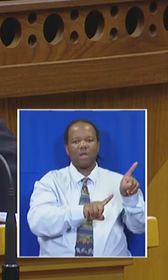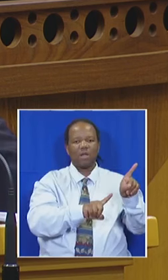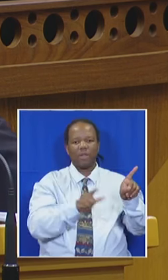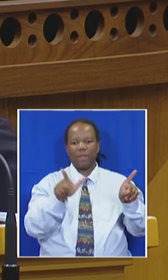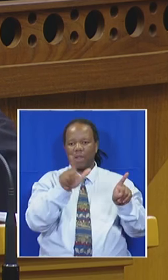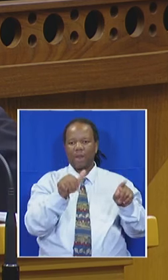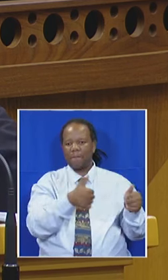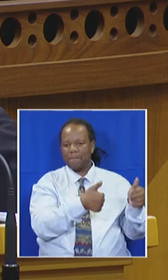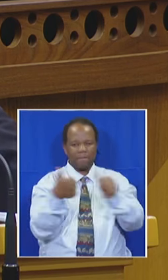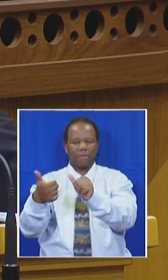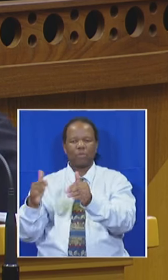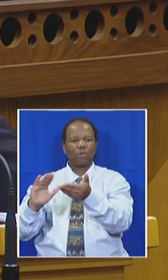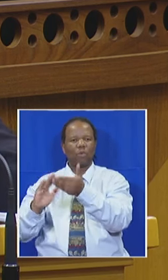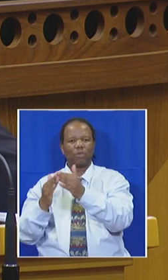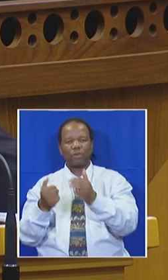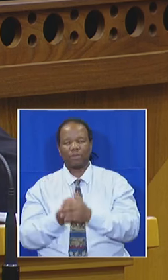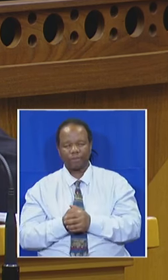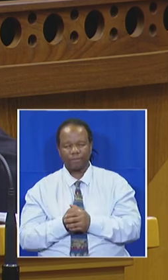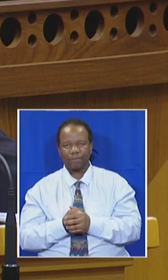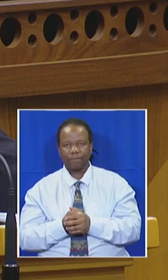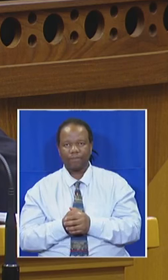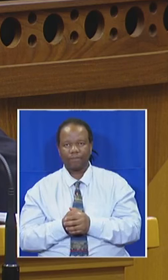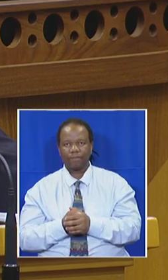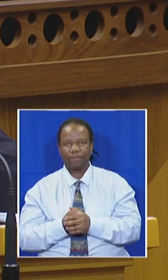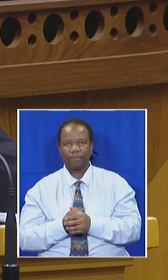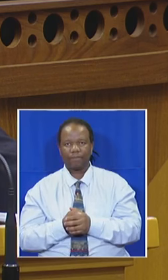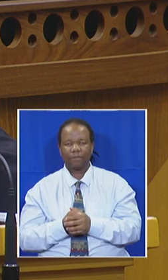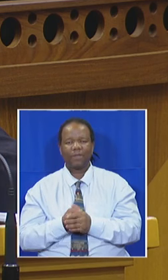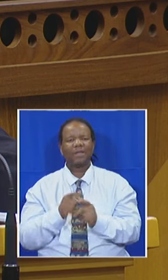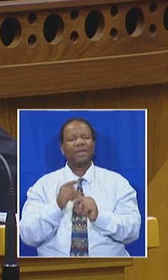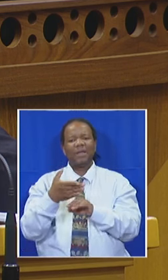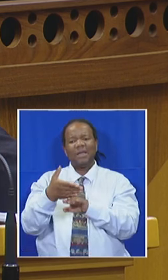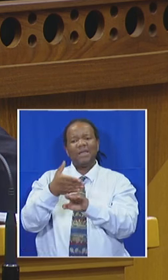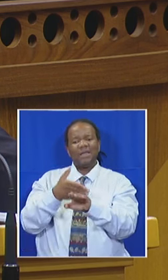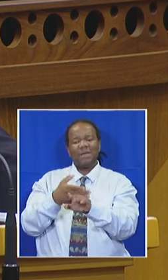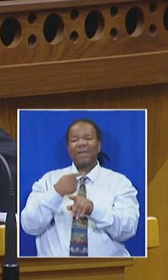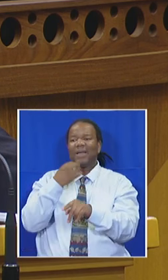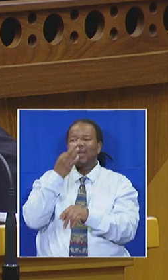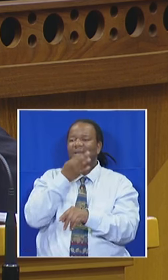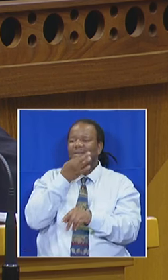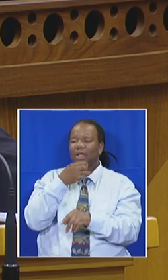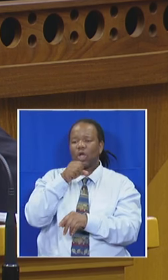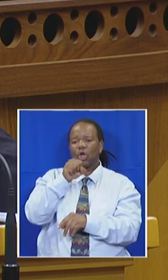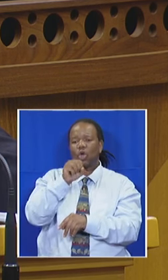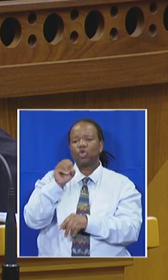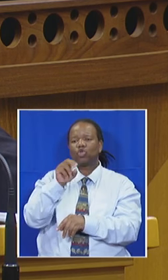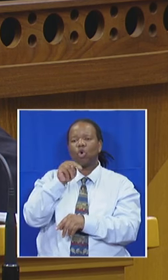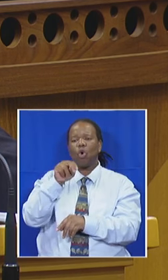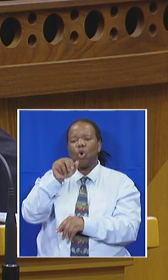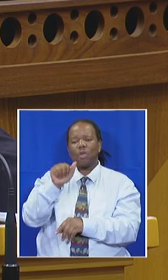I stated upfront in the SONA that we have not met